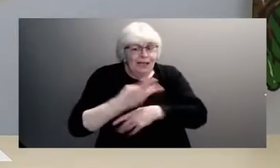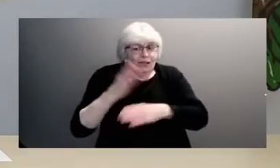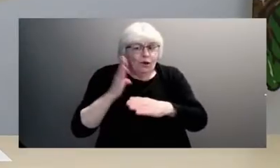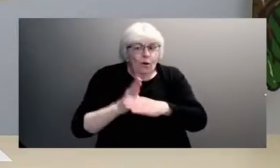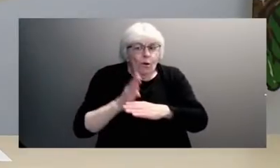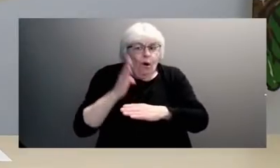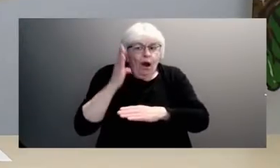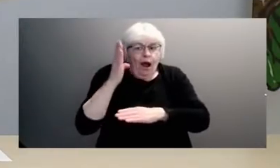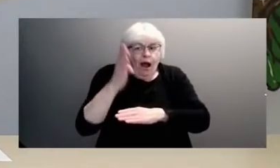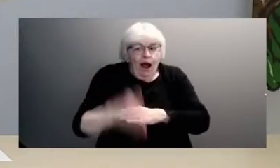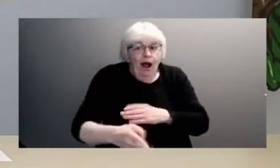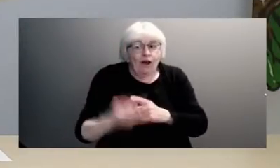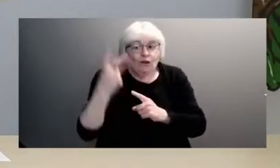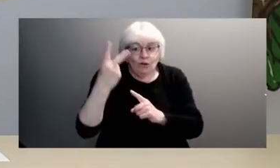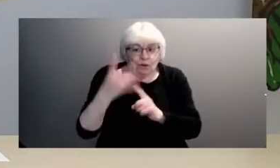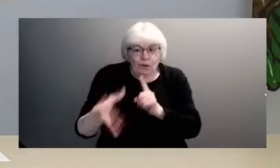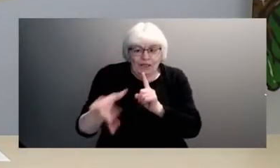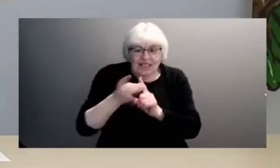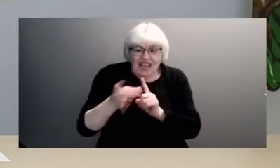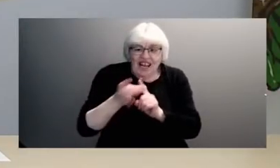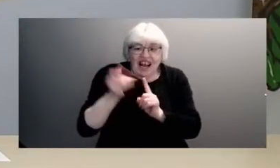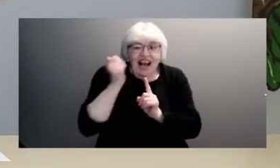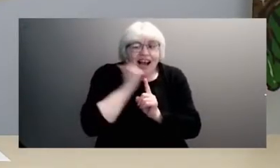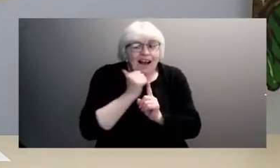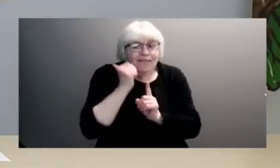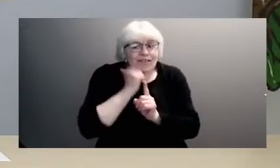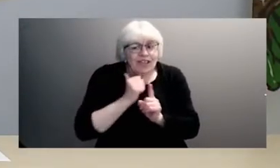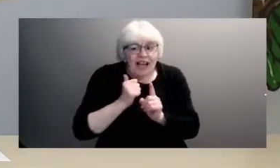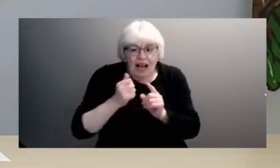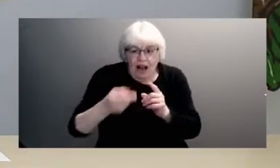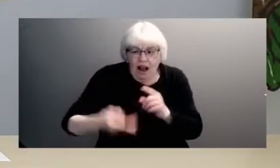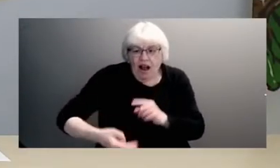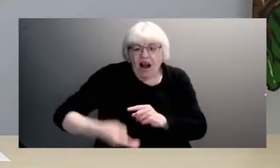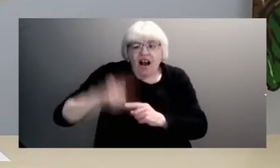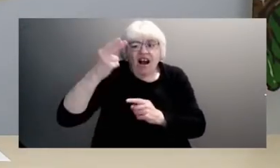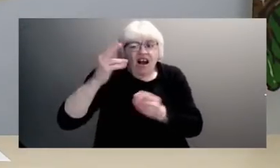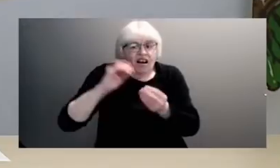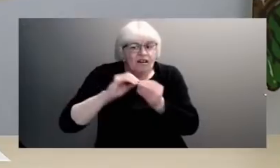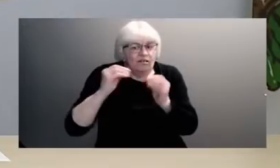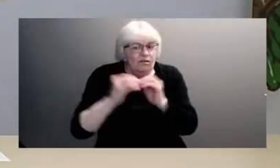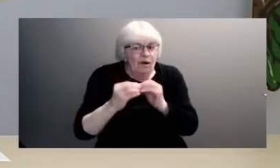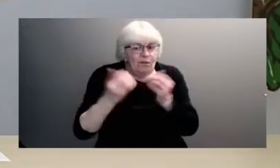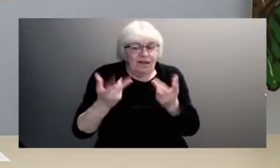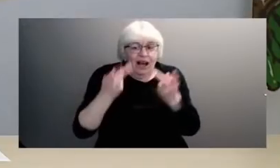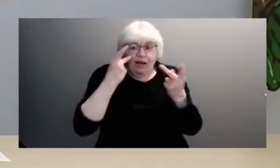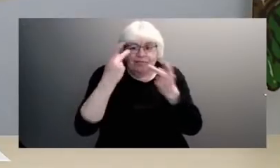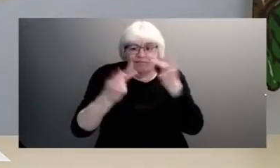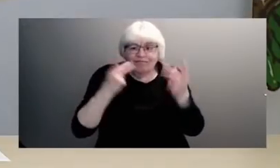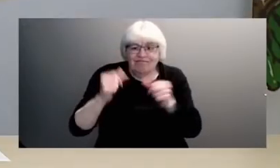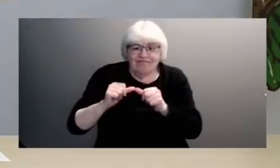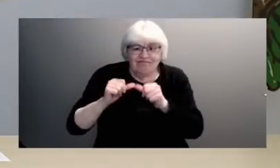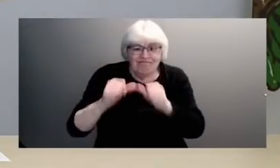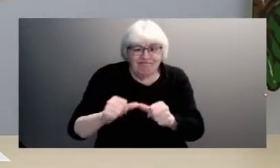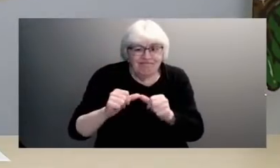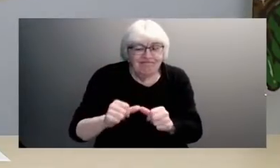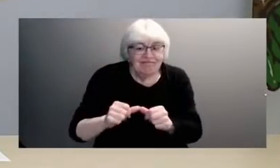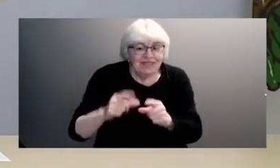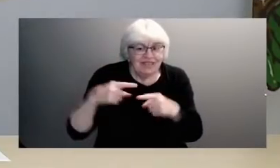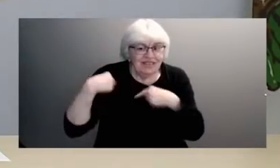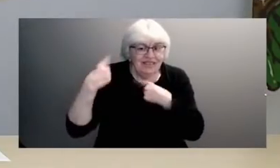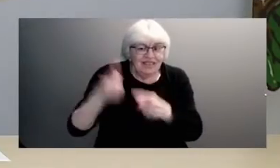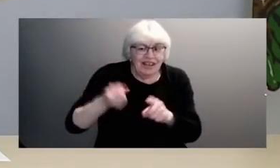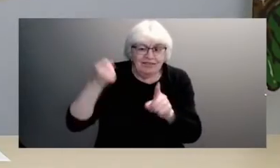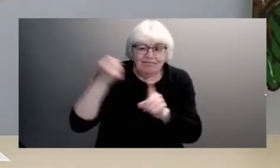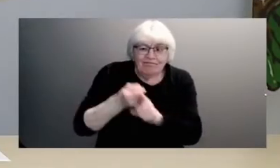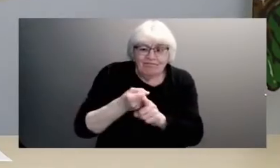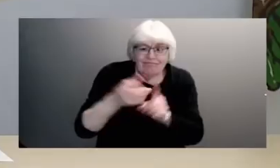have experienced since the pandemic began. We've had outbreaks in 5 workplaces, 2